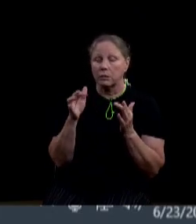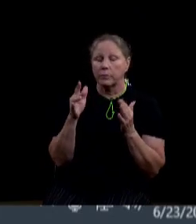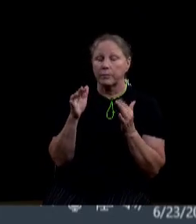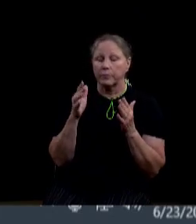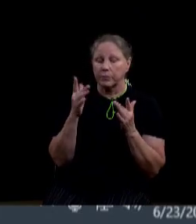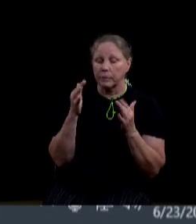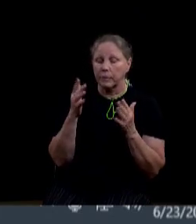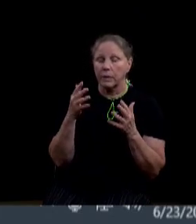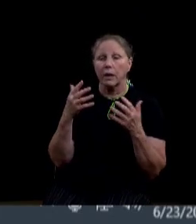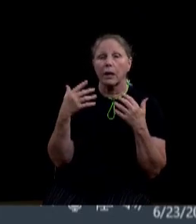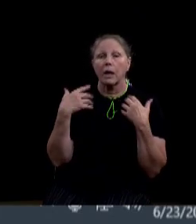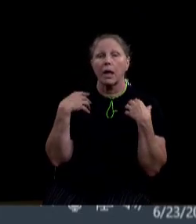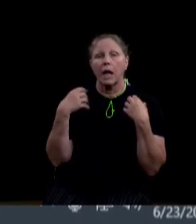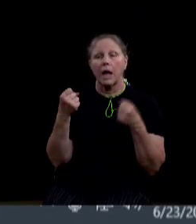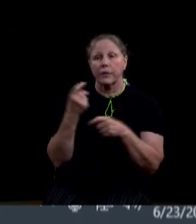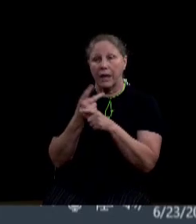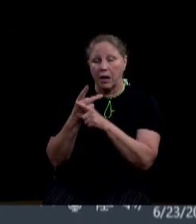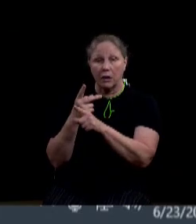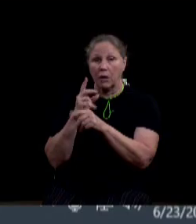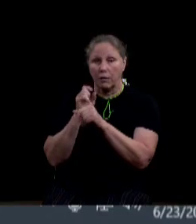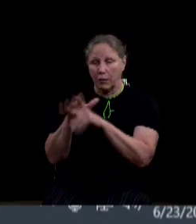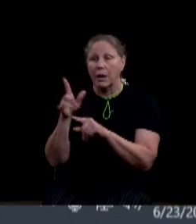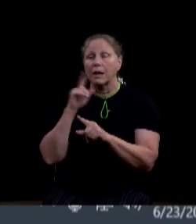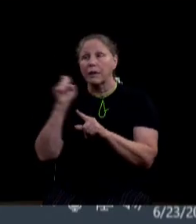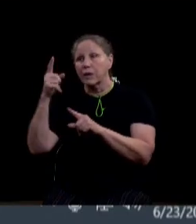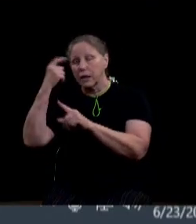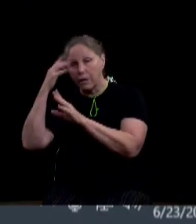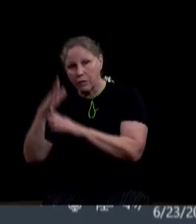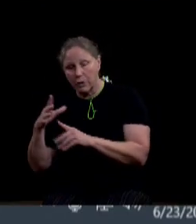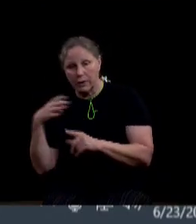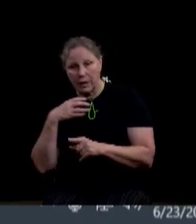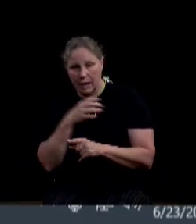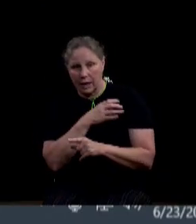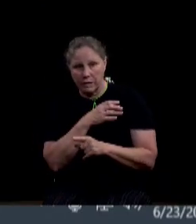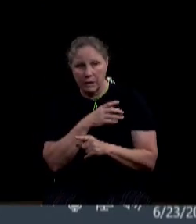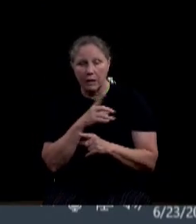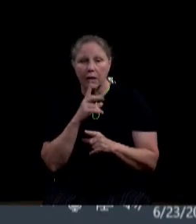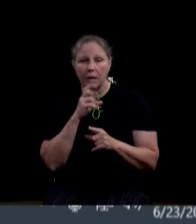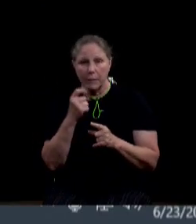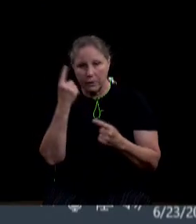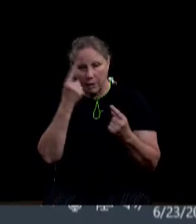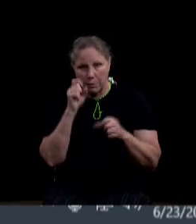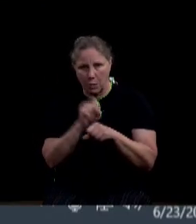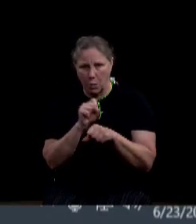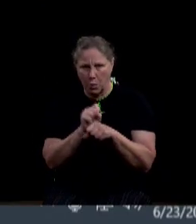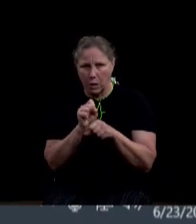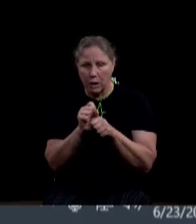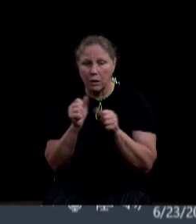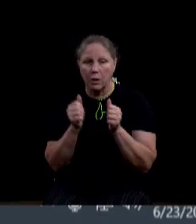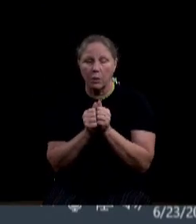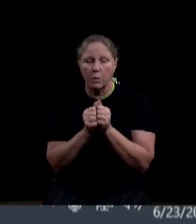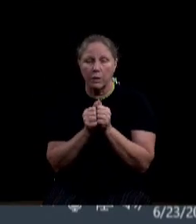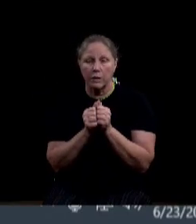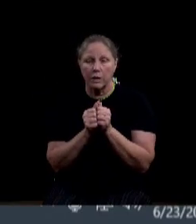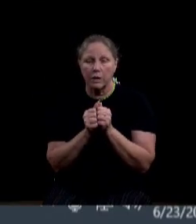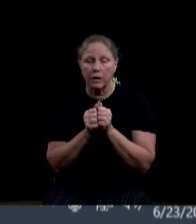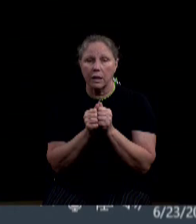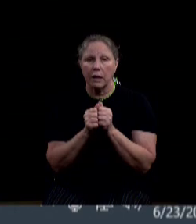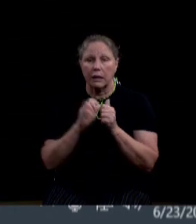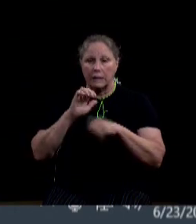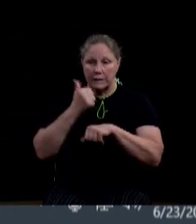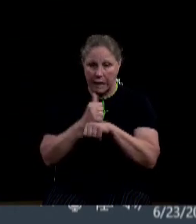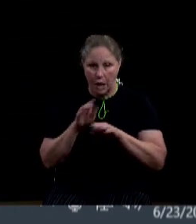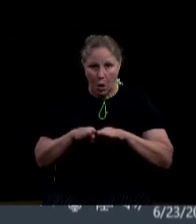and the mayor have been thoughtful and worked together on staging the reopening of the business after